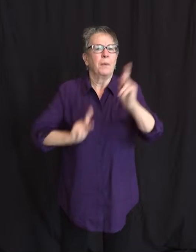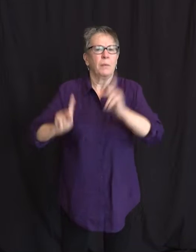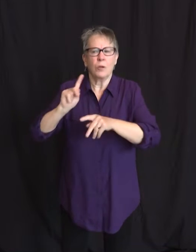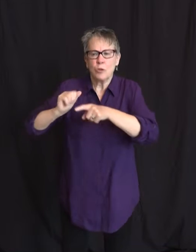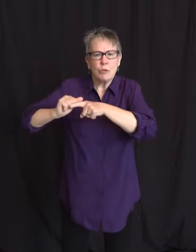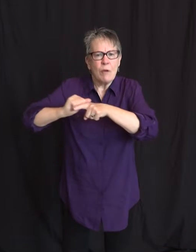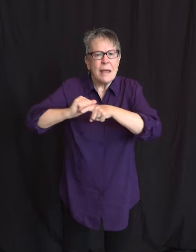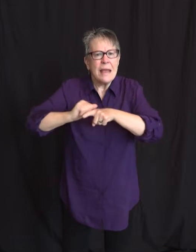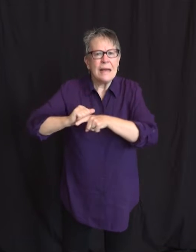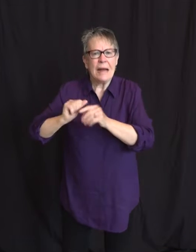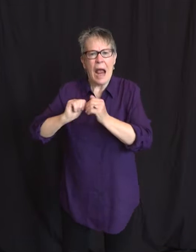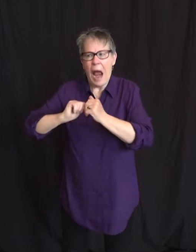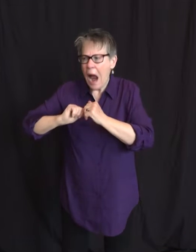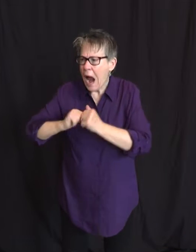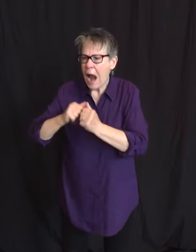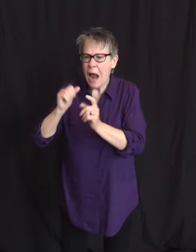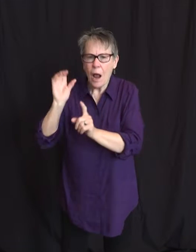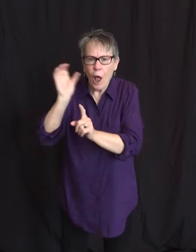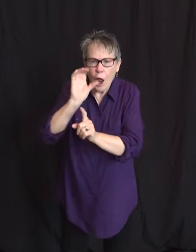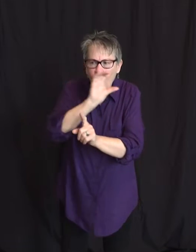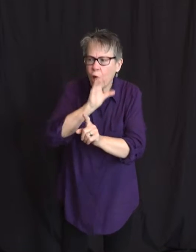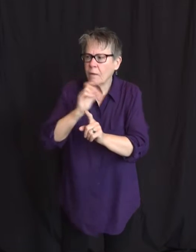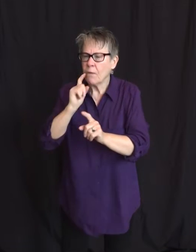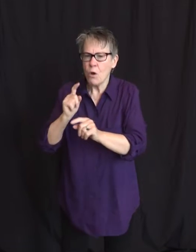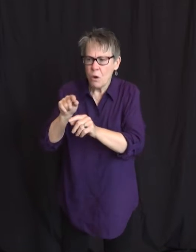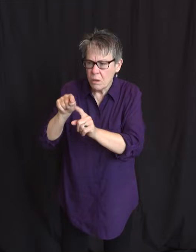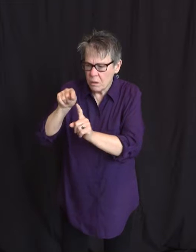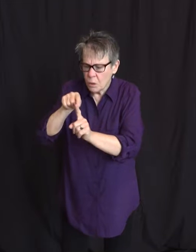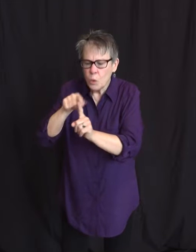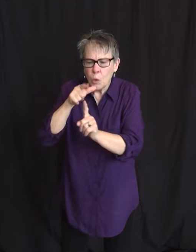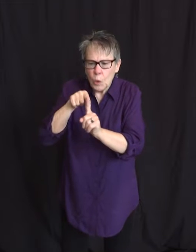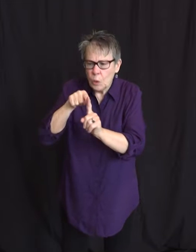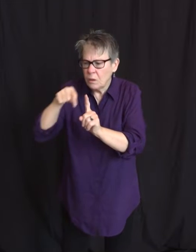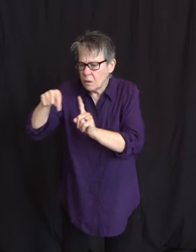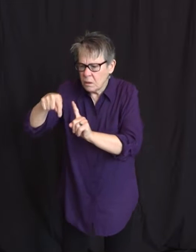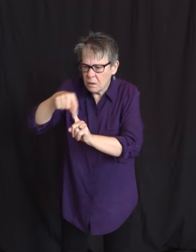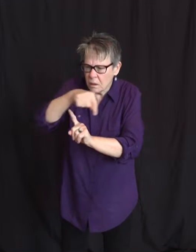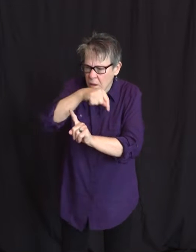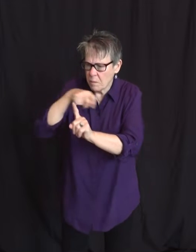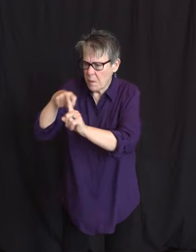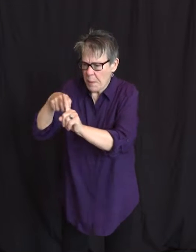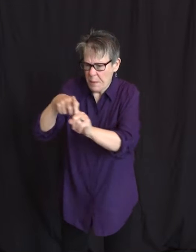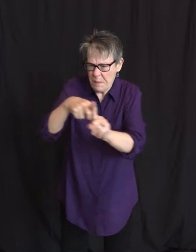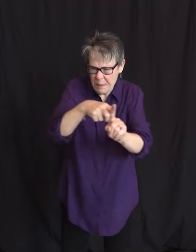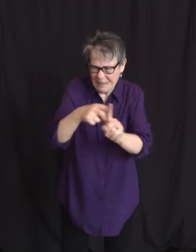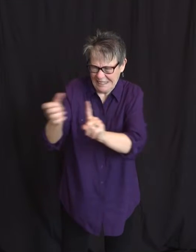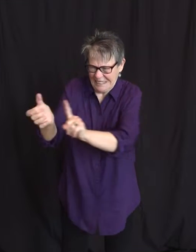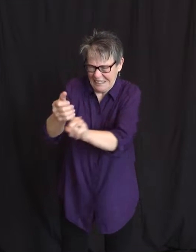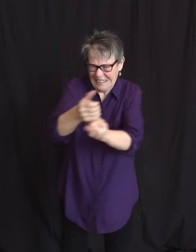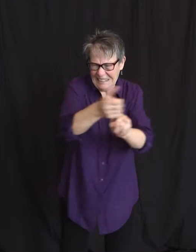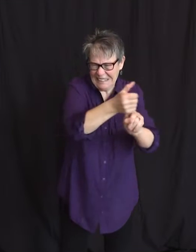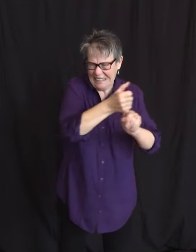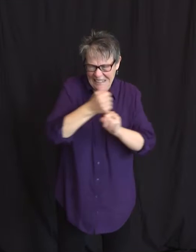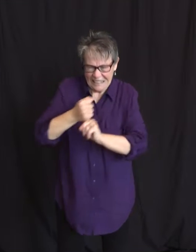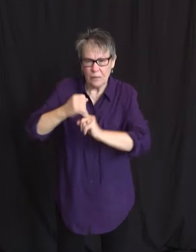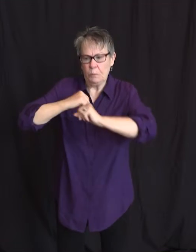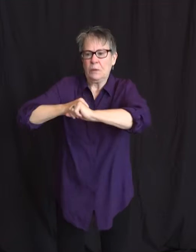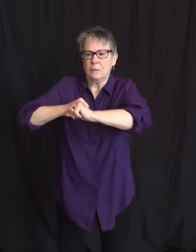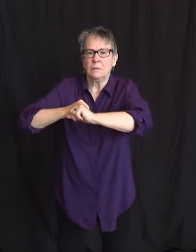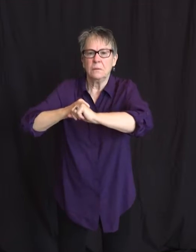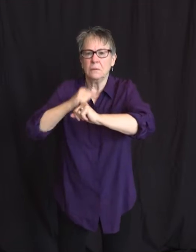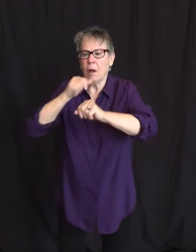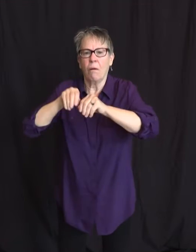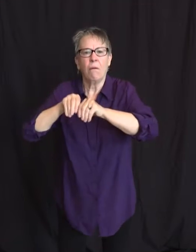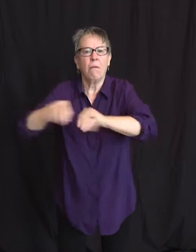contribute to further spread of COVID-19. At the heart of much of this effort will be our local health officials who have